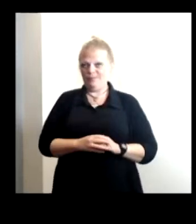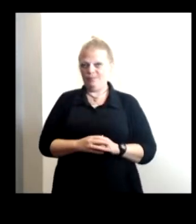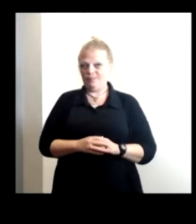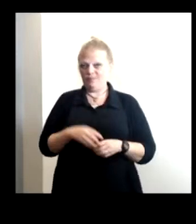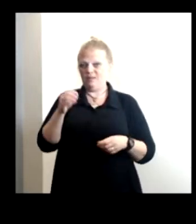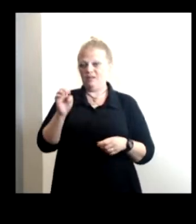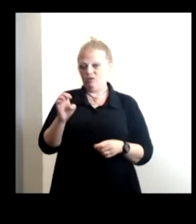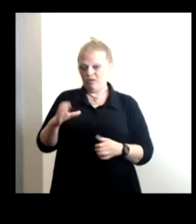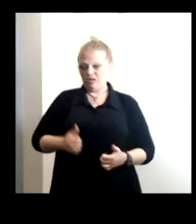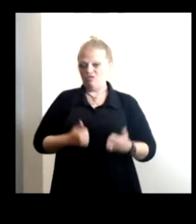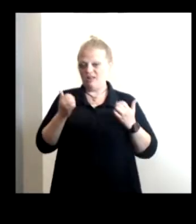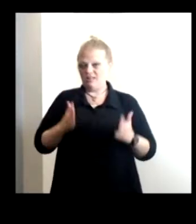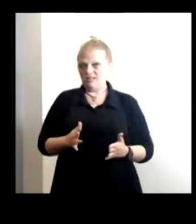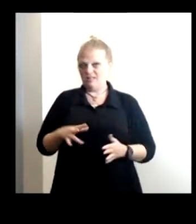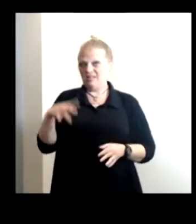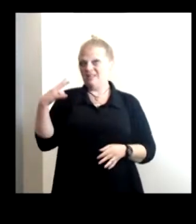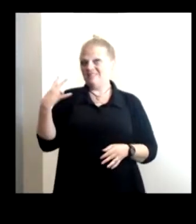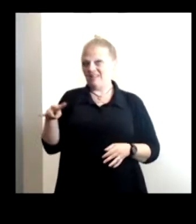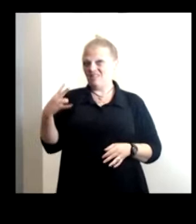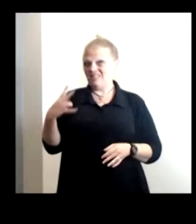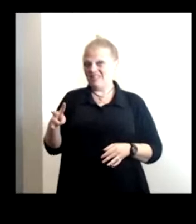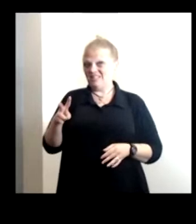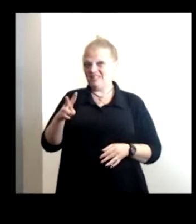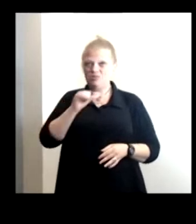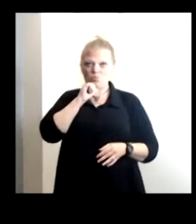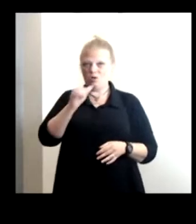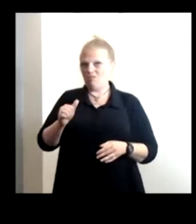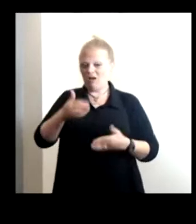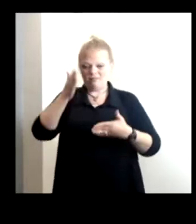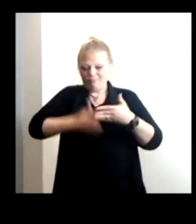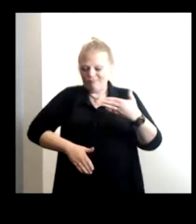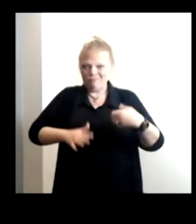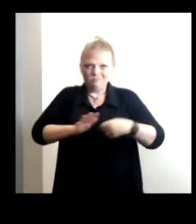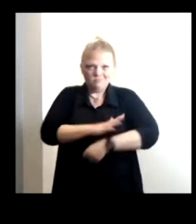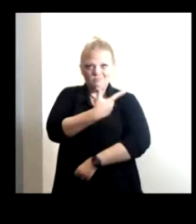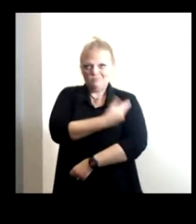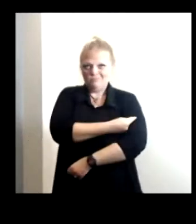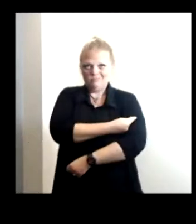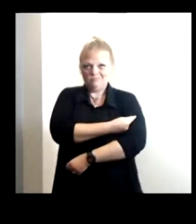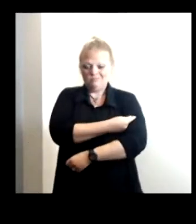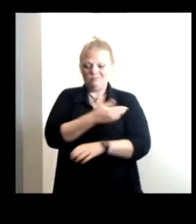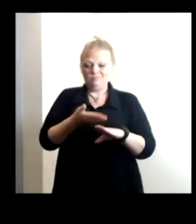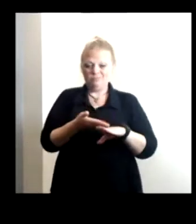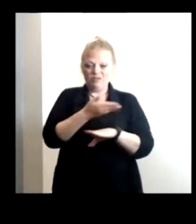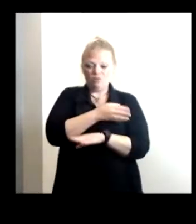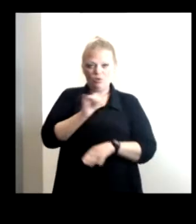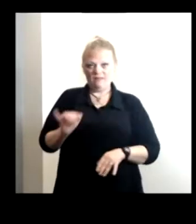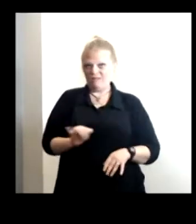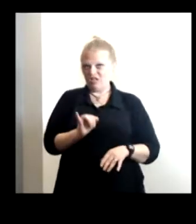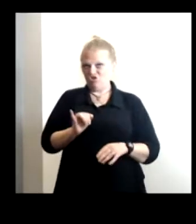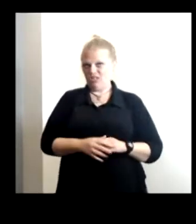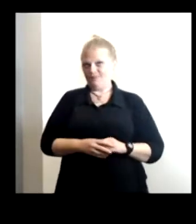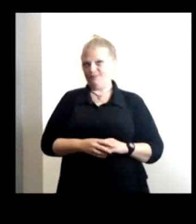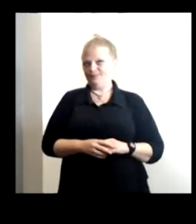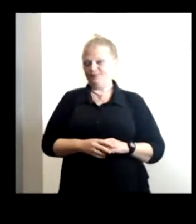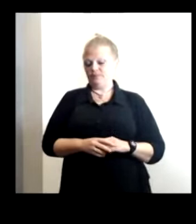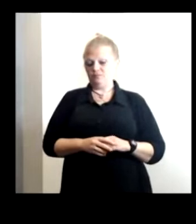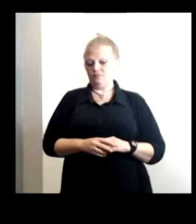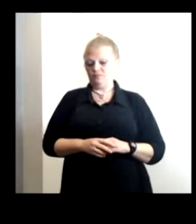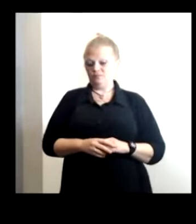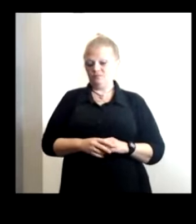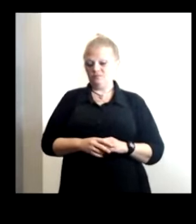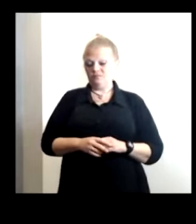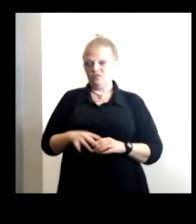were Erie County residents, 17 were not fully vaccinated prior to the infection. And of the